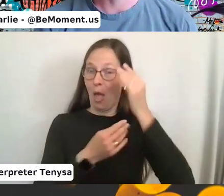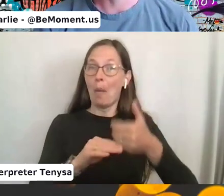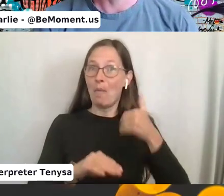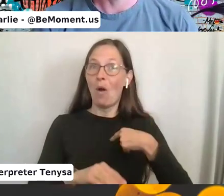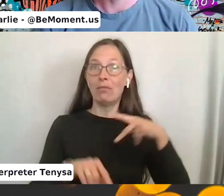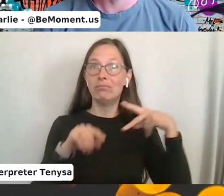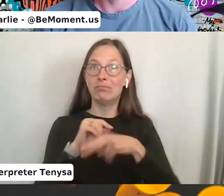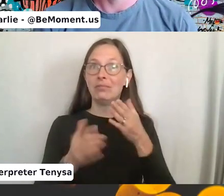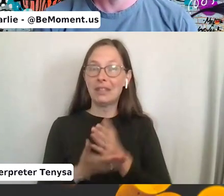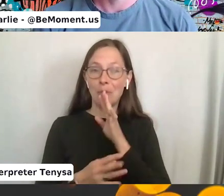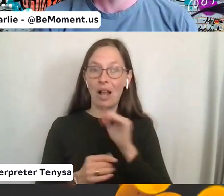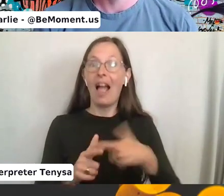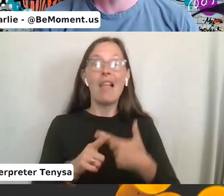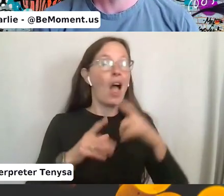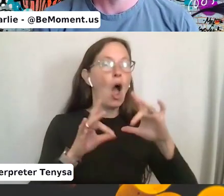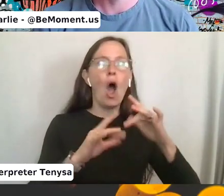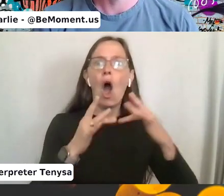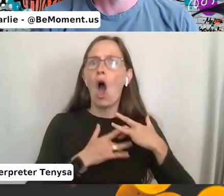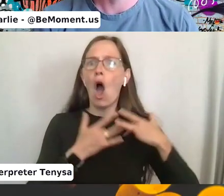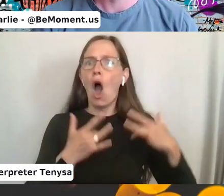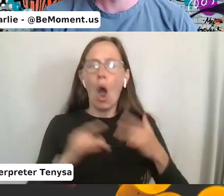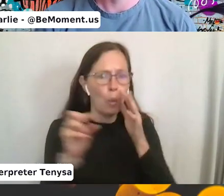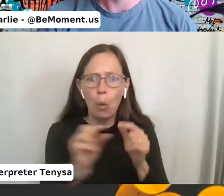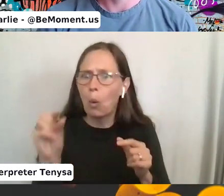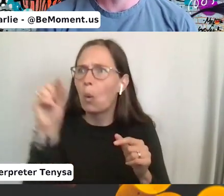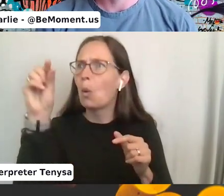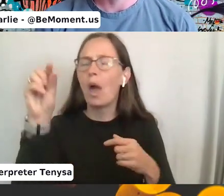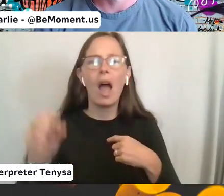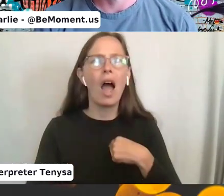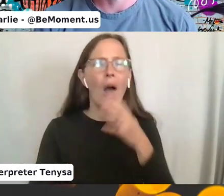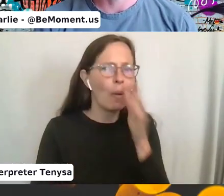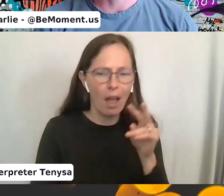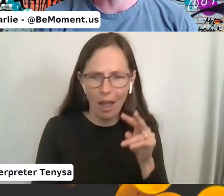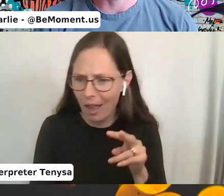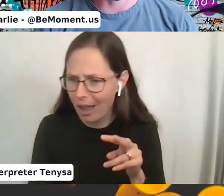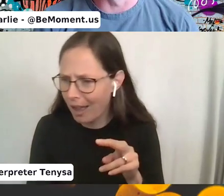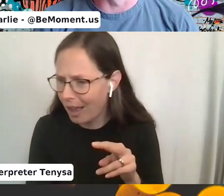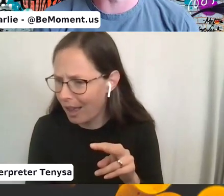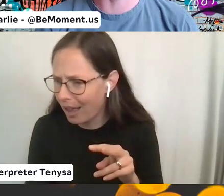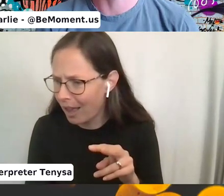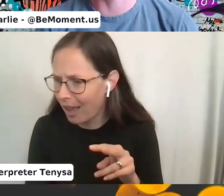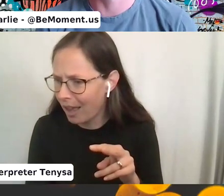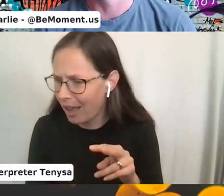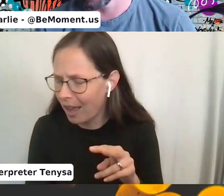talking. And then a little heart is going to float up. And what's going to happen is I will say, oh,